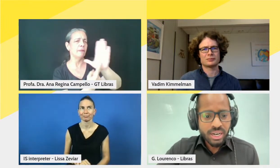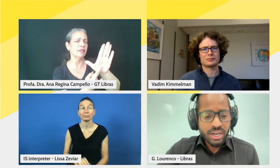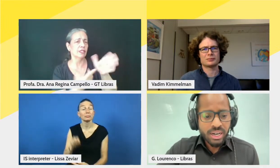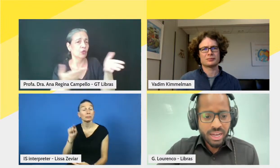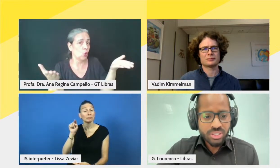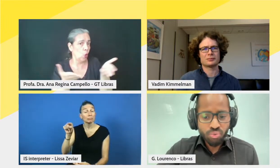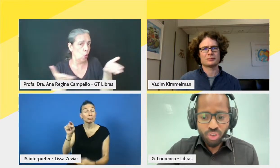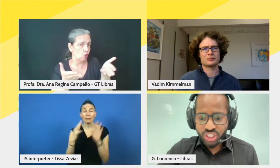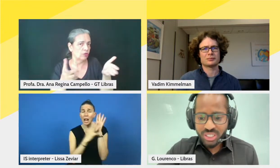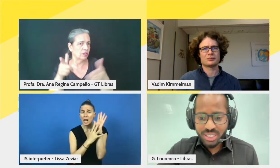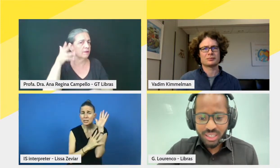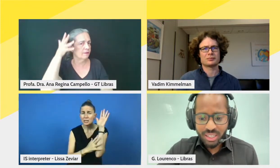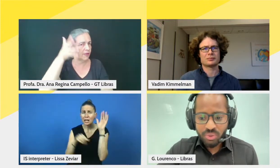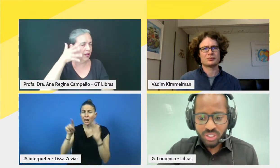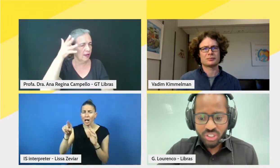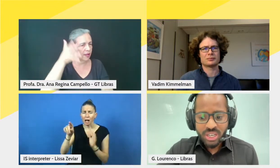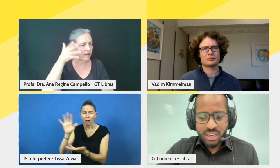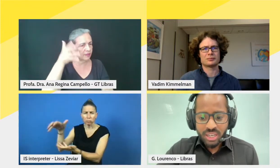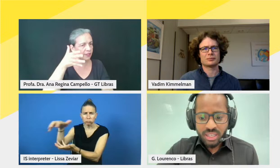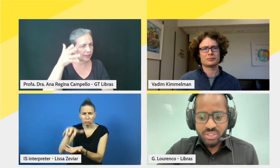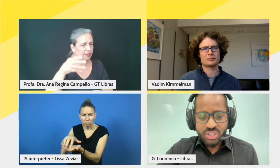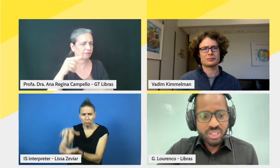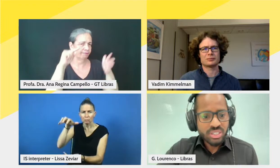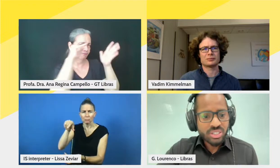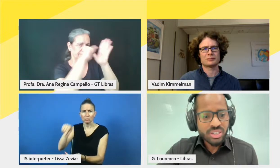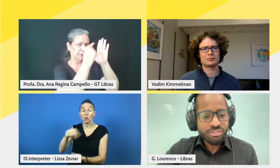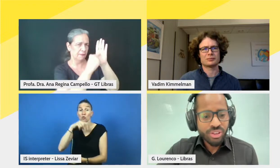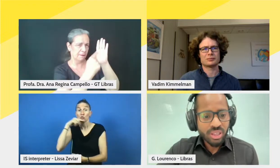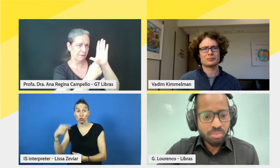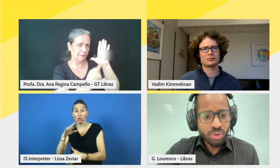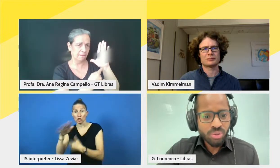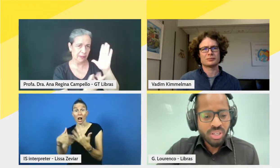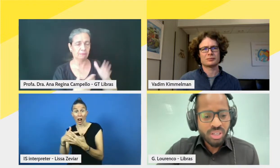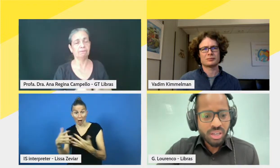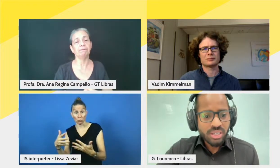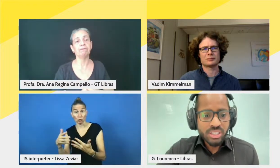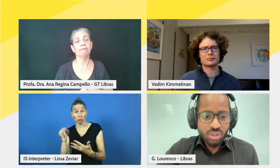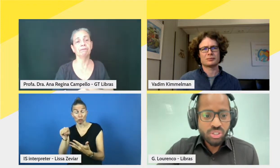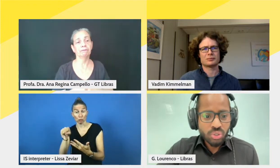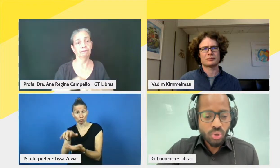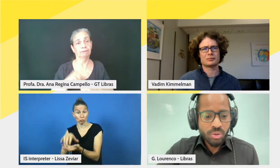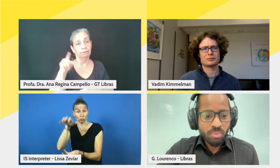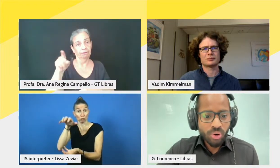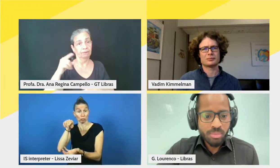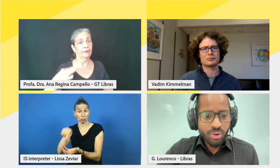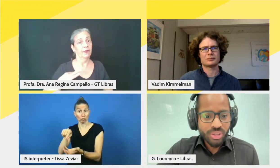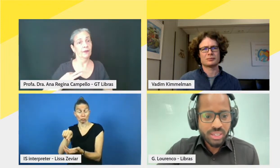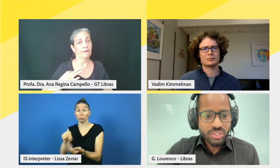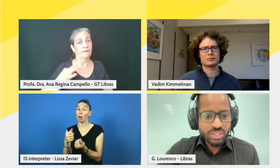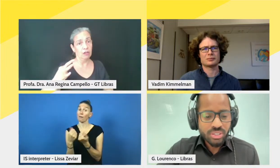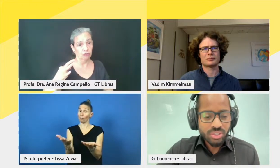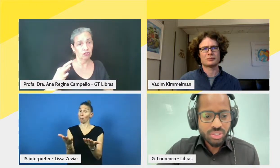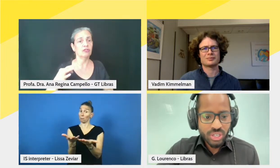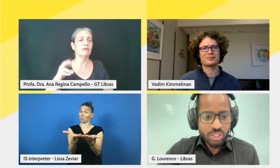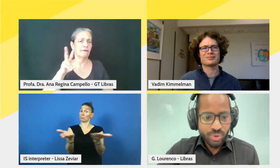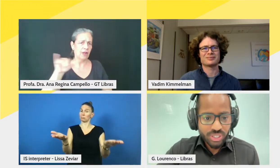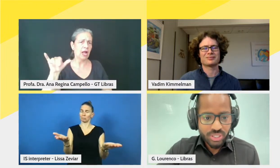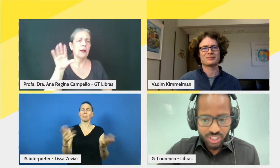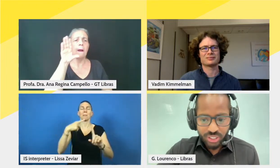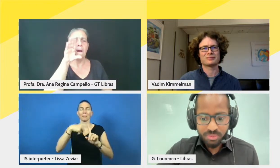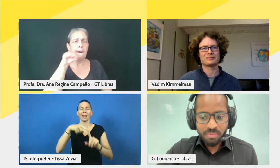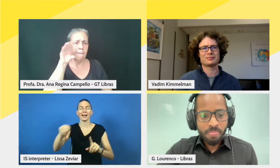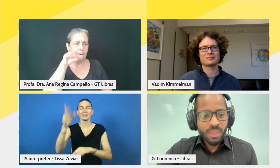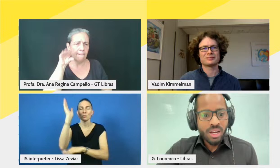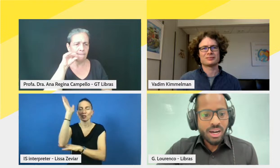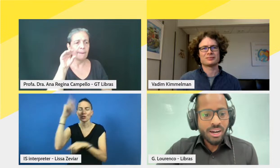basically has Russian Sign Language and is available, and he's going to talk more about that in today's